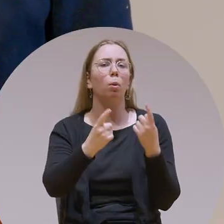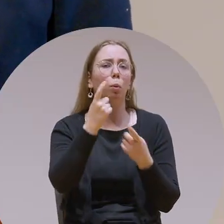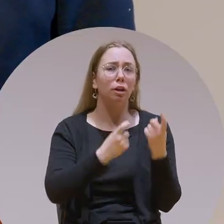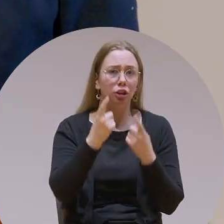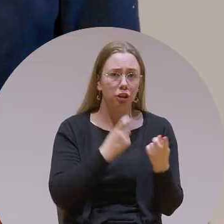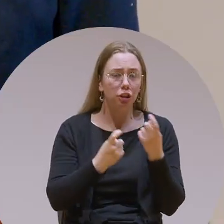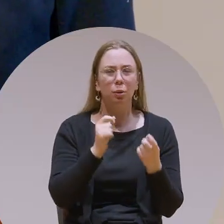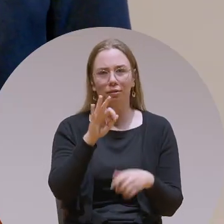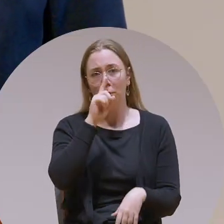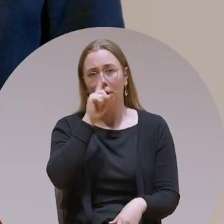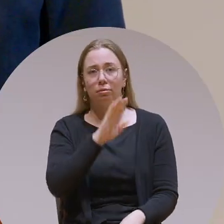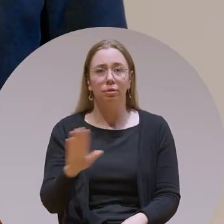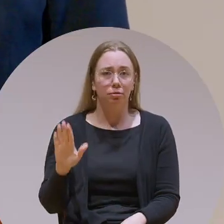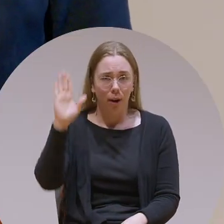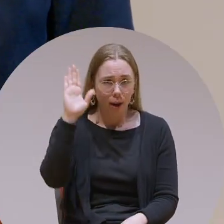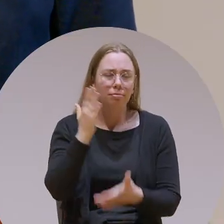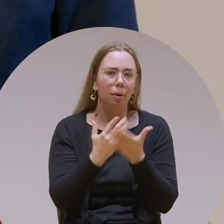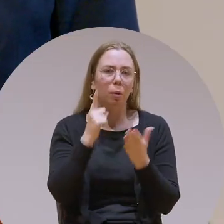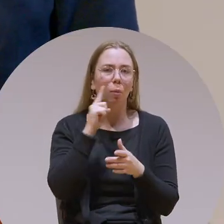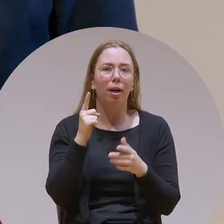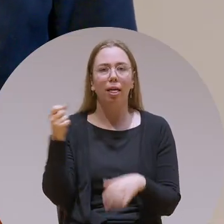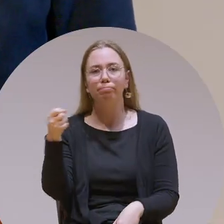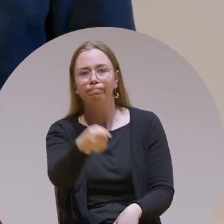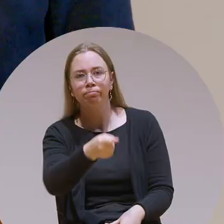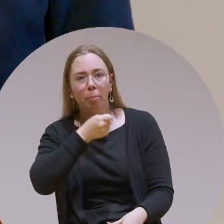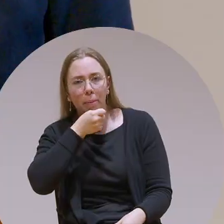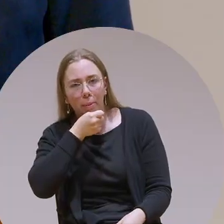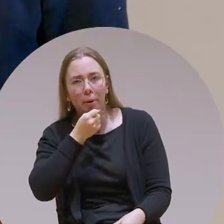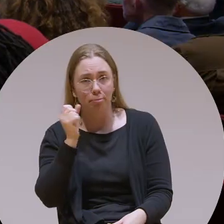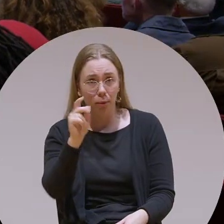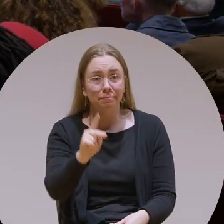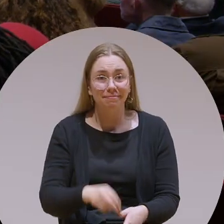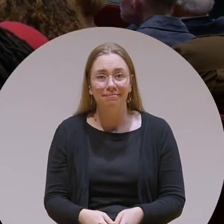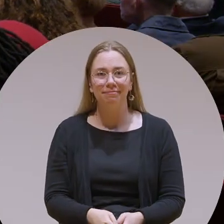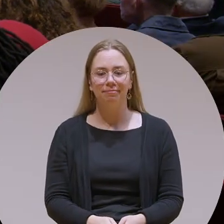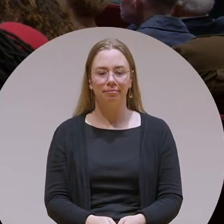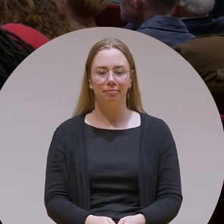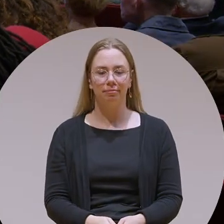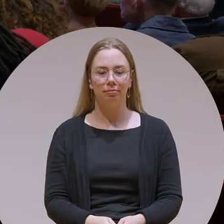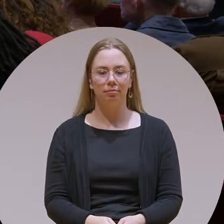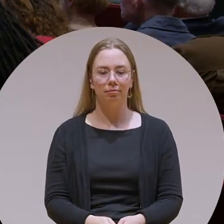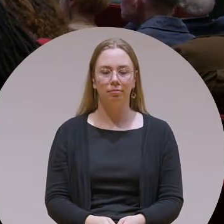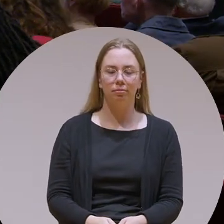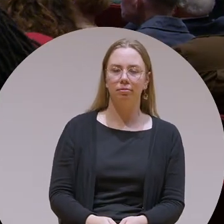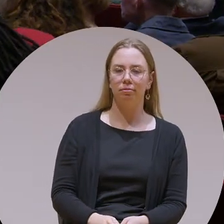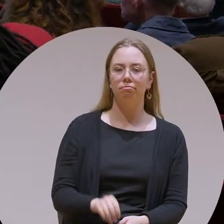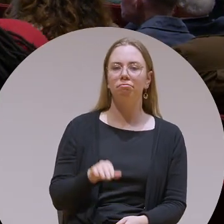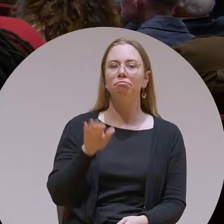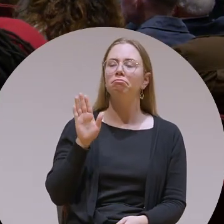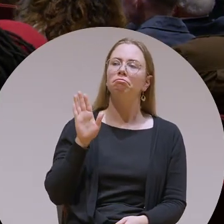your hand, someone will come with a microphone for you to ask. Thanks. I'm interested in the ways in